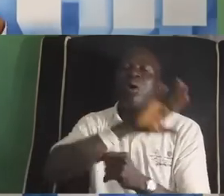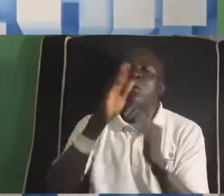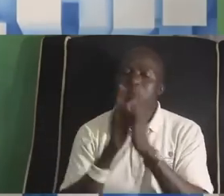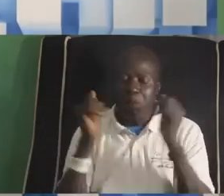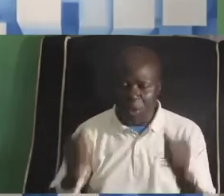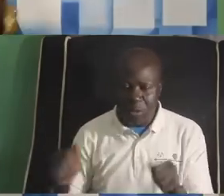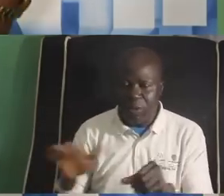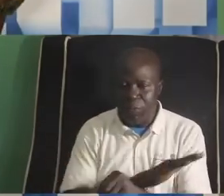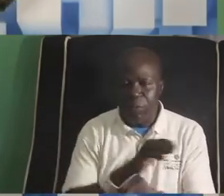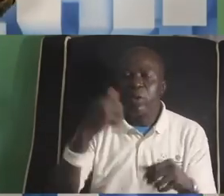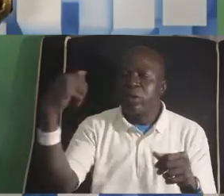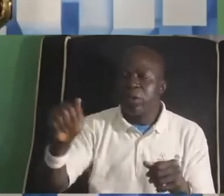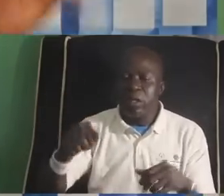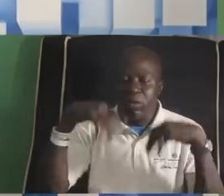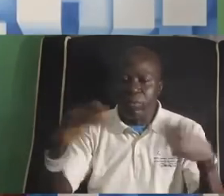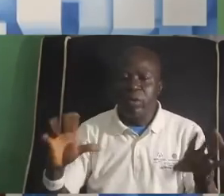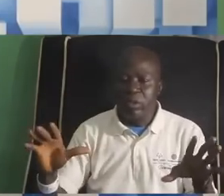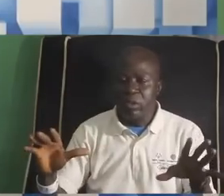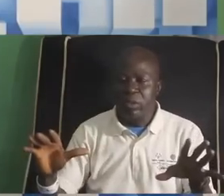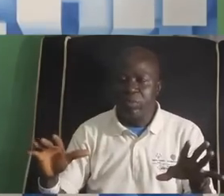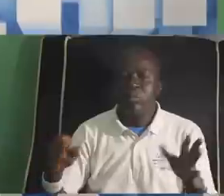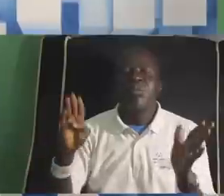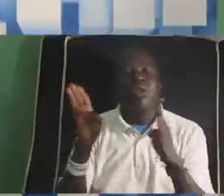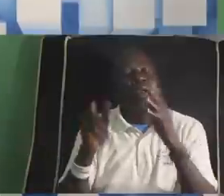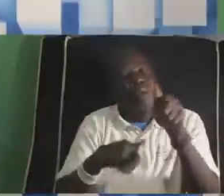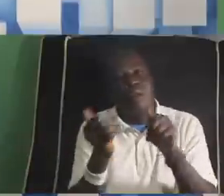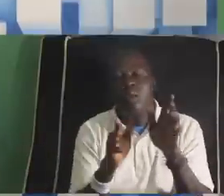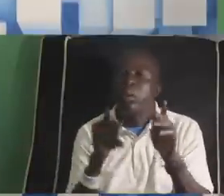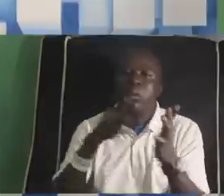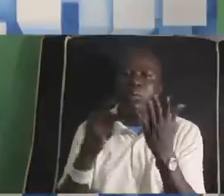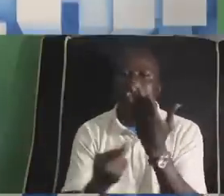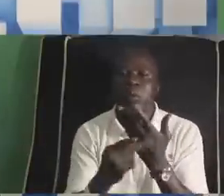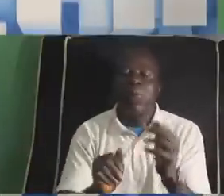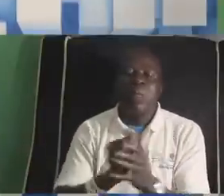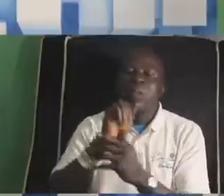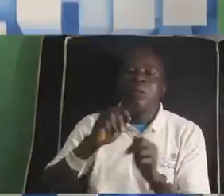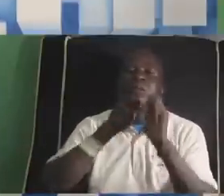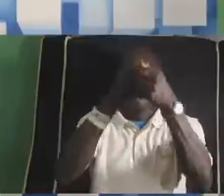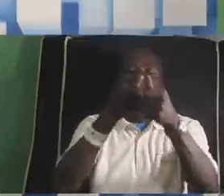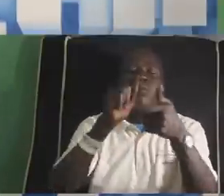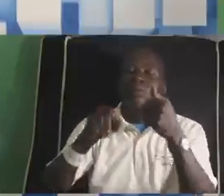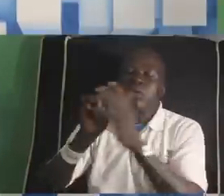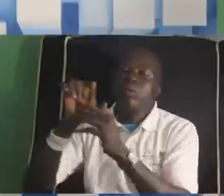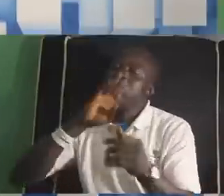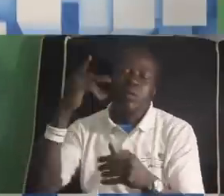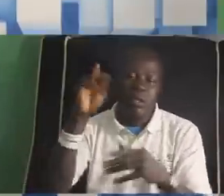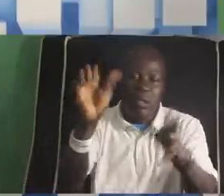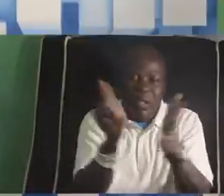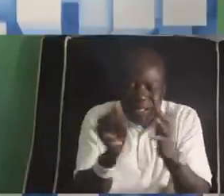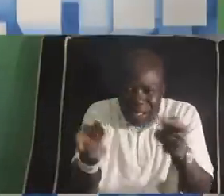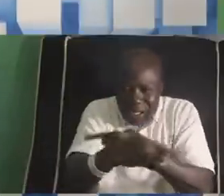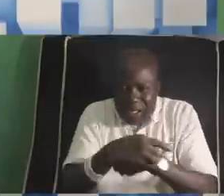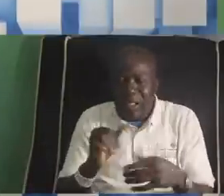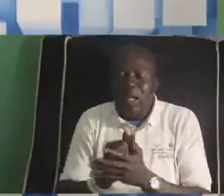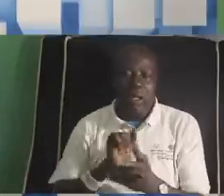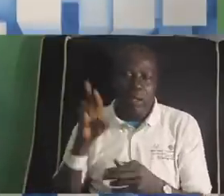will be powerful. Ago mewa won ti pari. By 10 a.m. we are closed. Ipade la ni. It's a great program. Ebun la kan be to gba njo na. And there's a great gift you will see that day. E ti safari